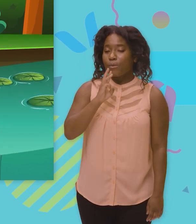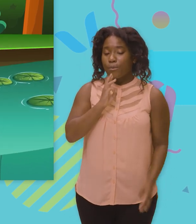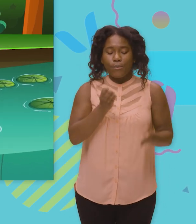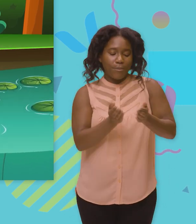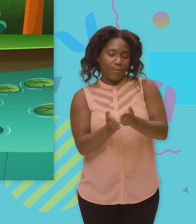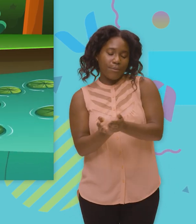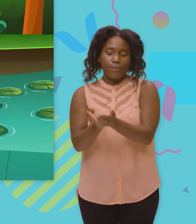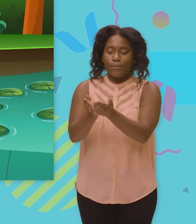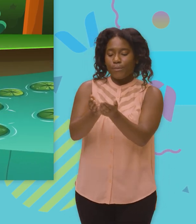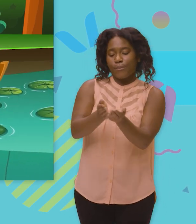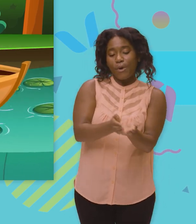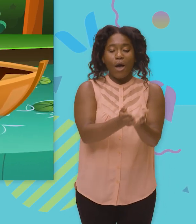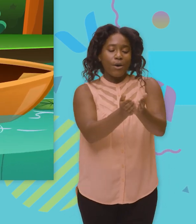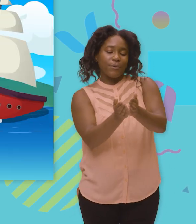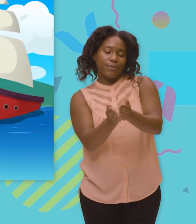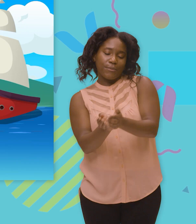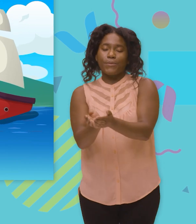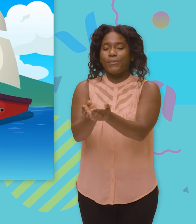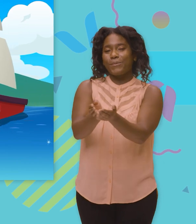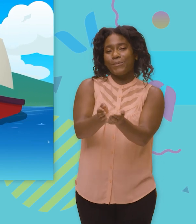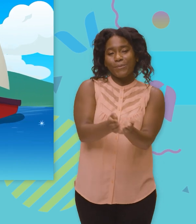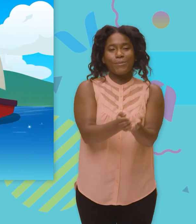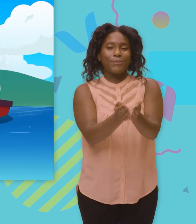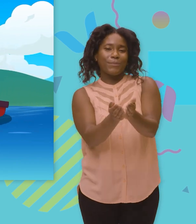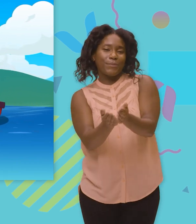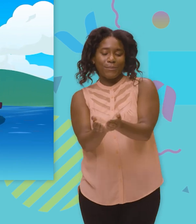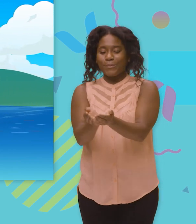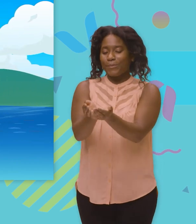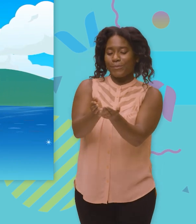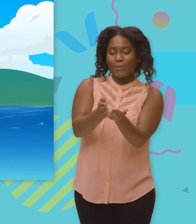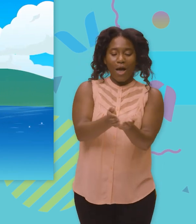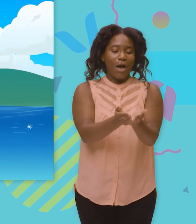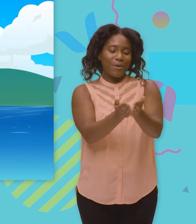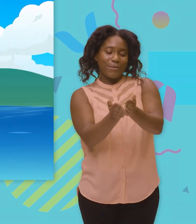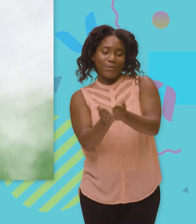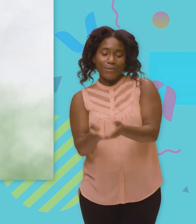Floating down the river, sailing on the sea.